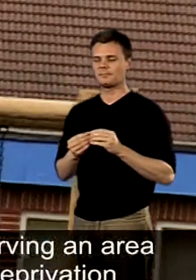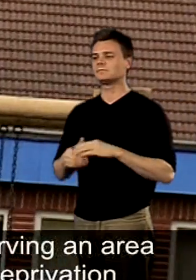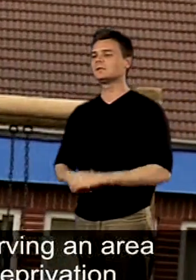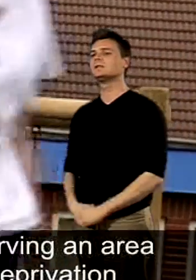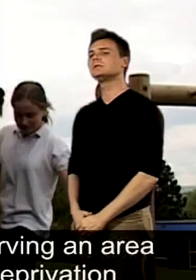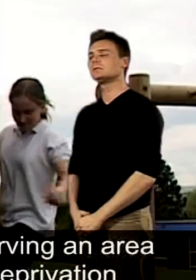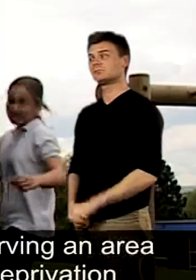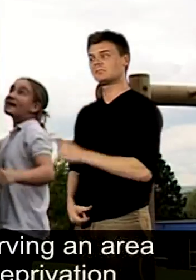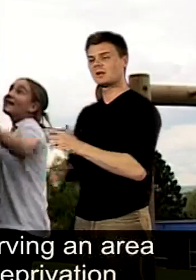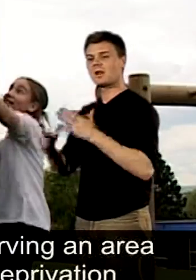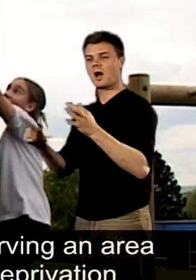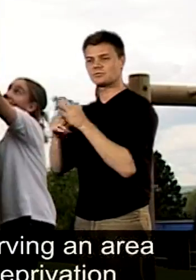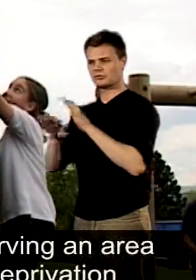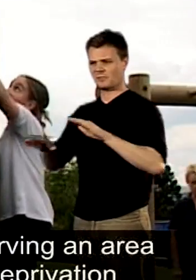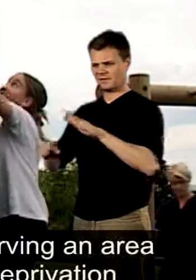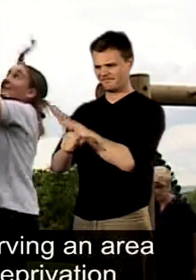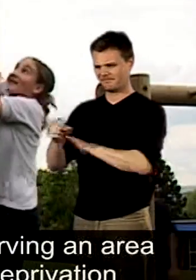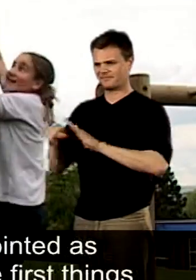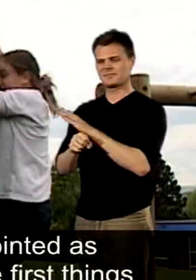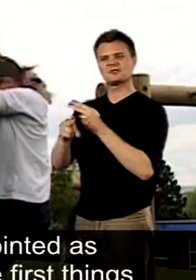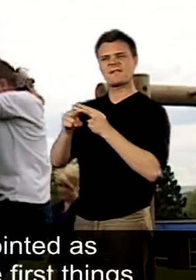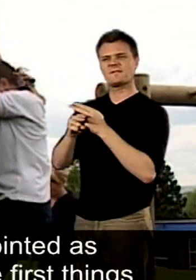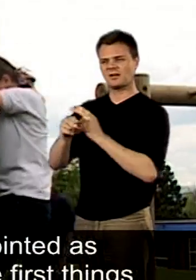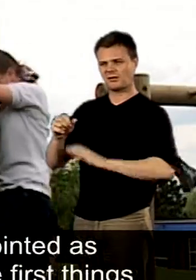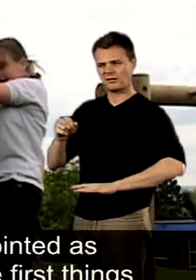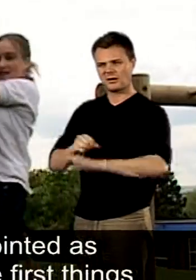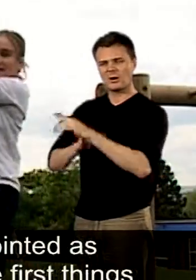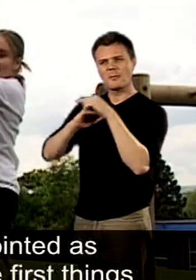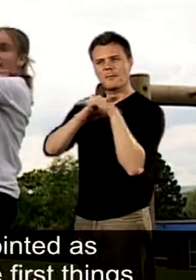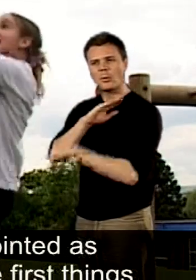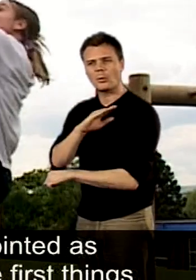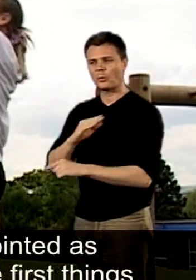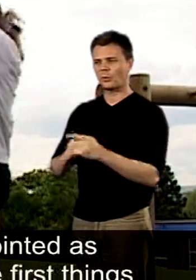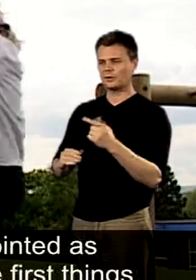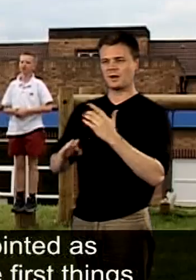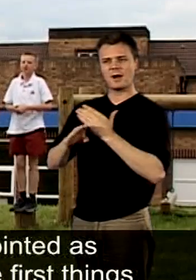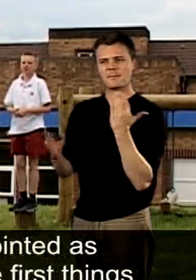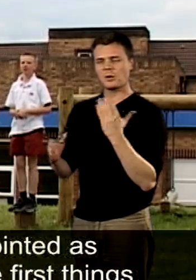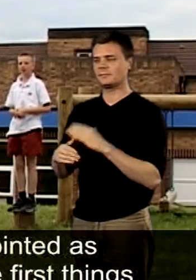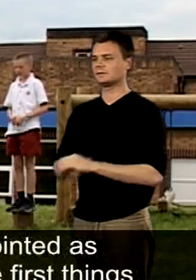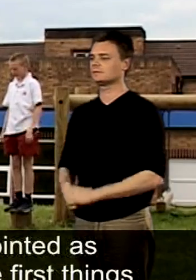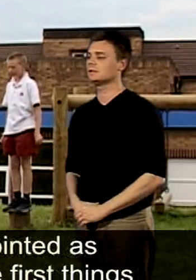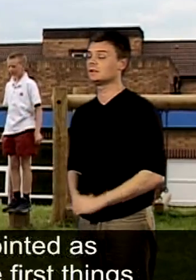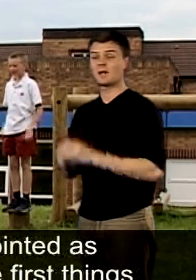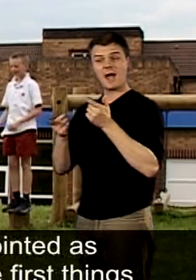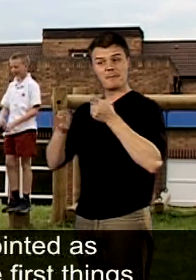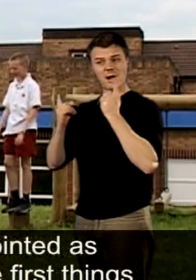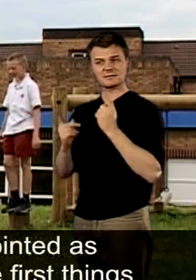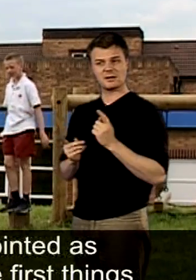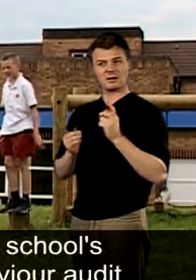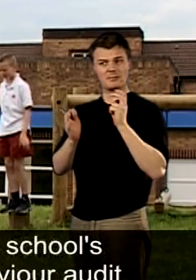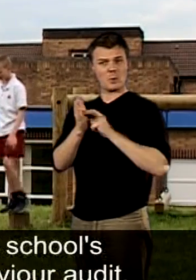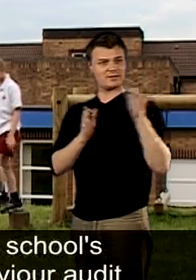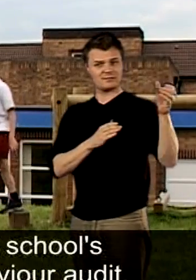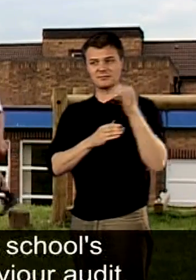serving an area of high unemployment and social deprivation in Sheffield. Jamie Kilner was appointed as head 2 years ago, and one of the first